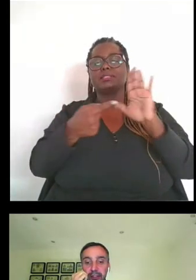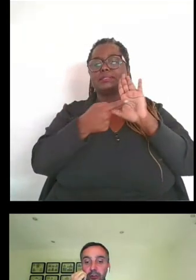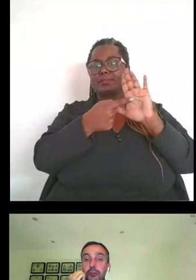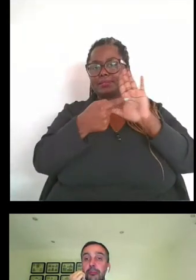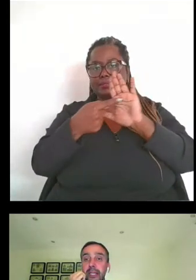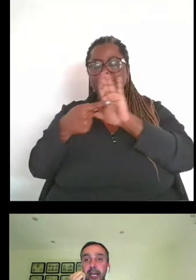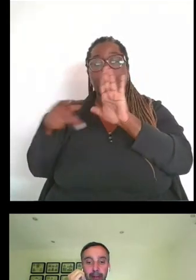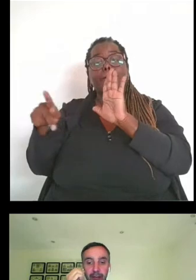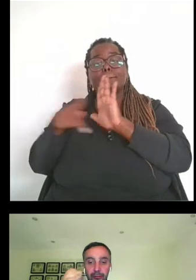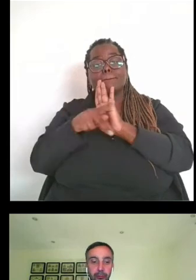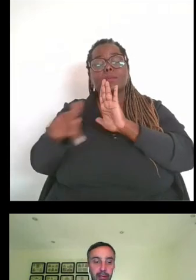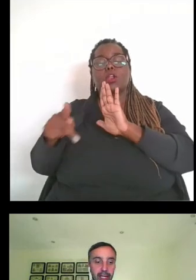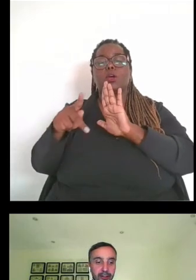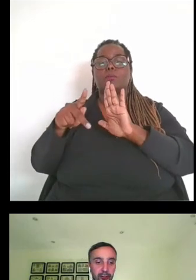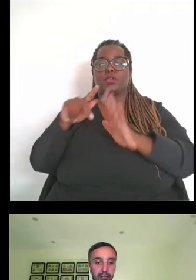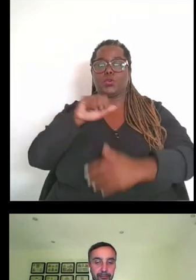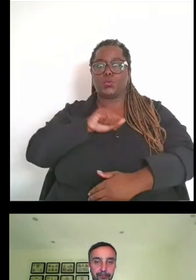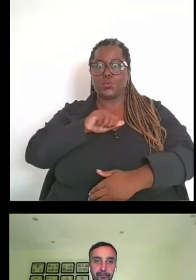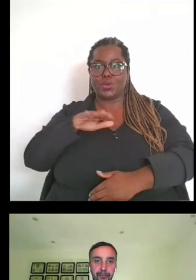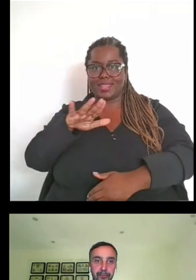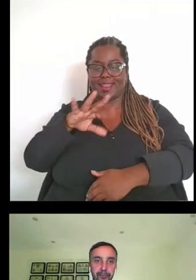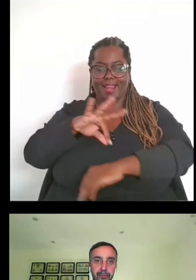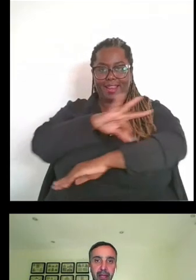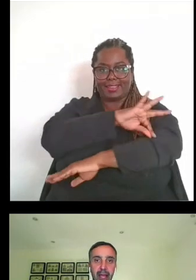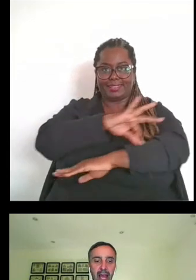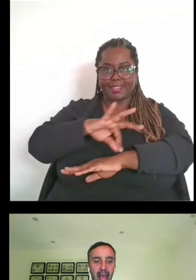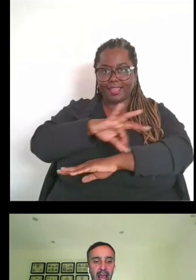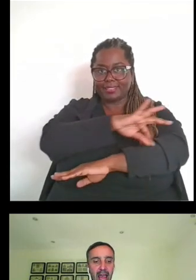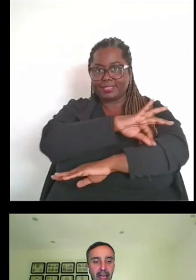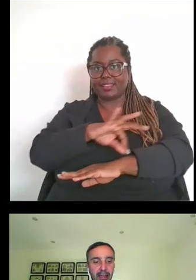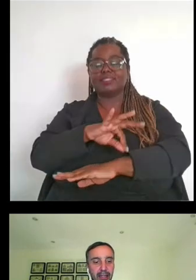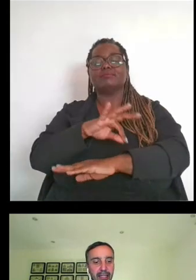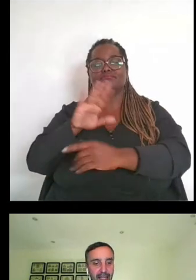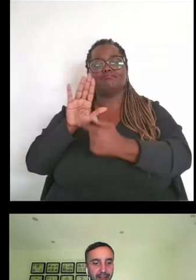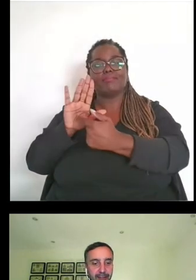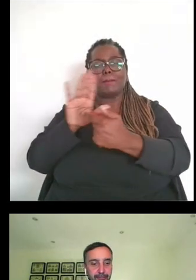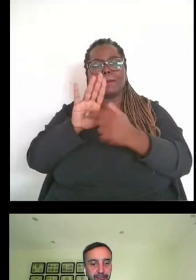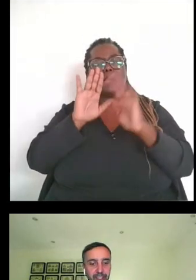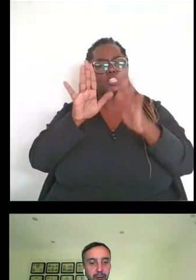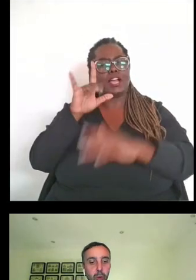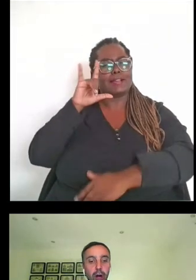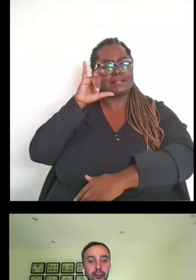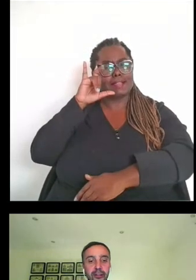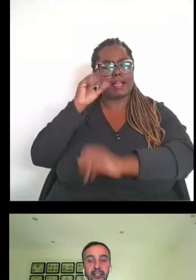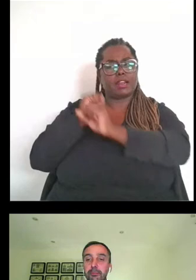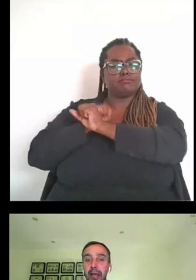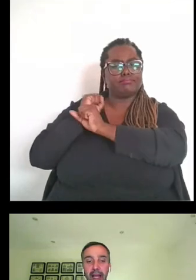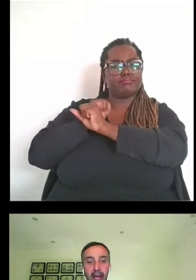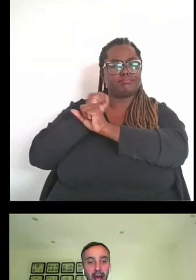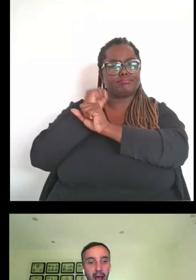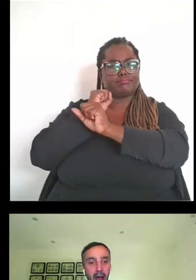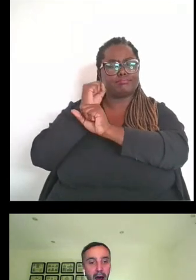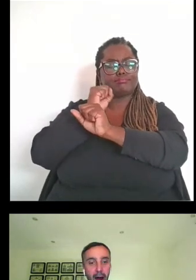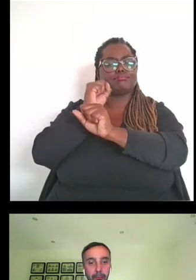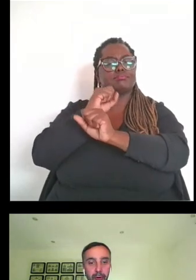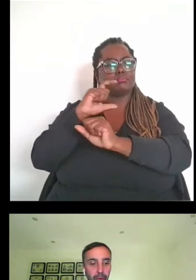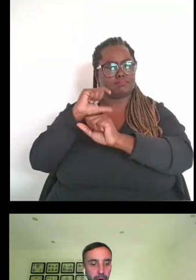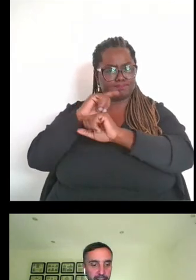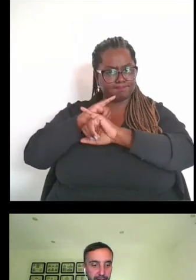several years on the social media platform Instagram and yes the works on display